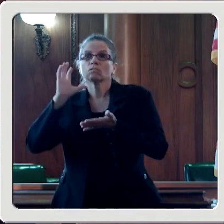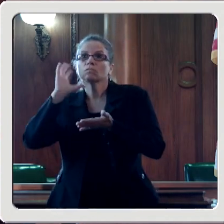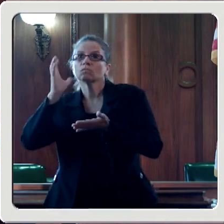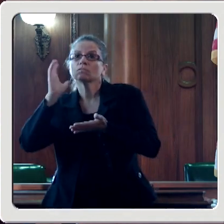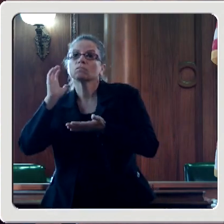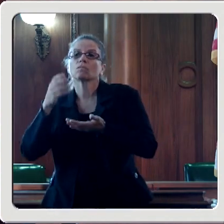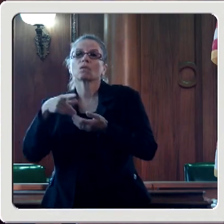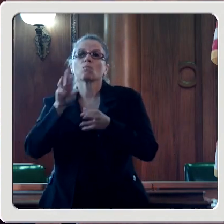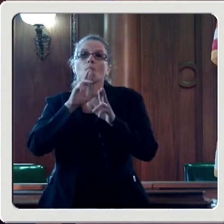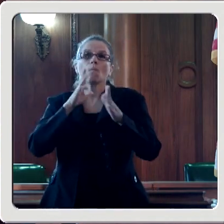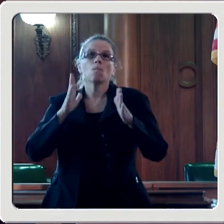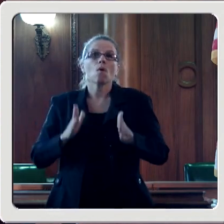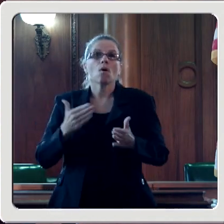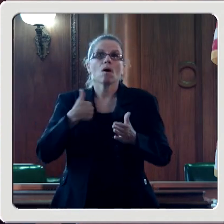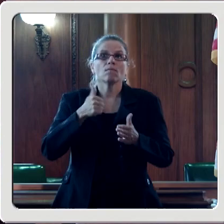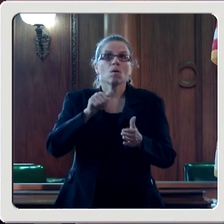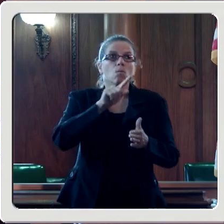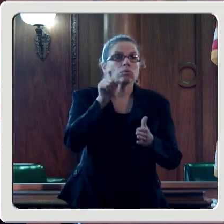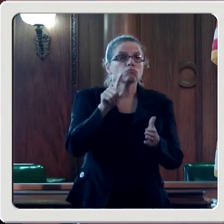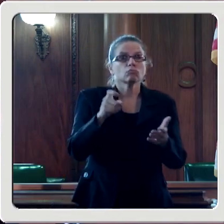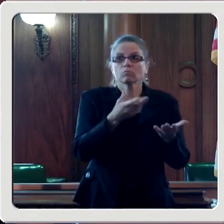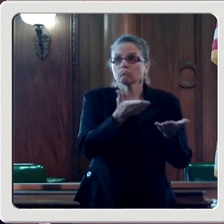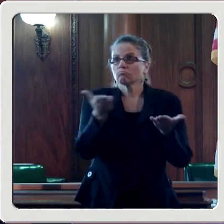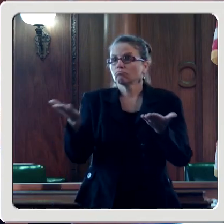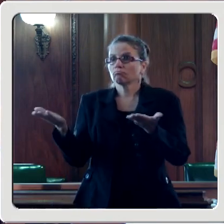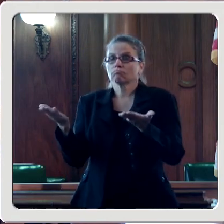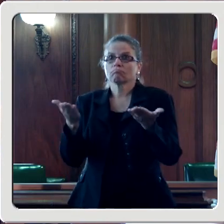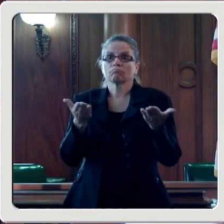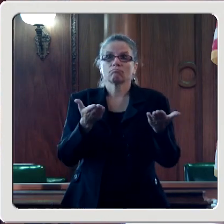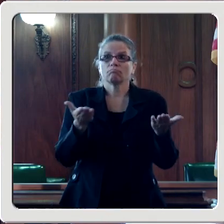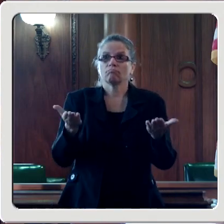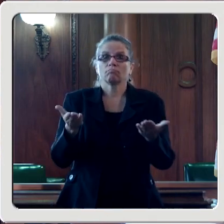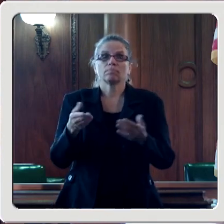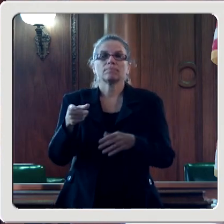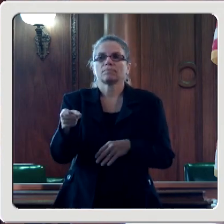comments pertaining to my cabinet heads or myself. Paul?